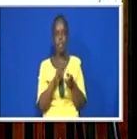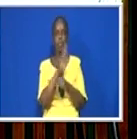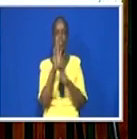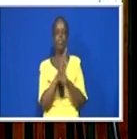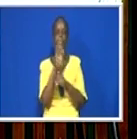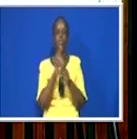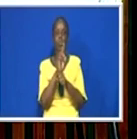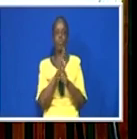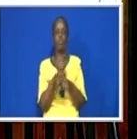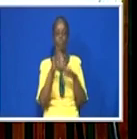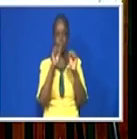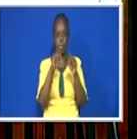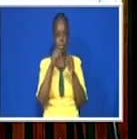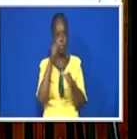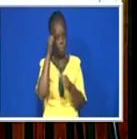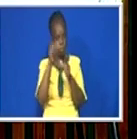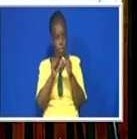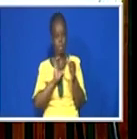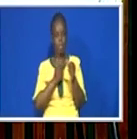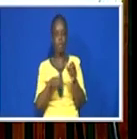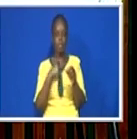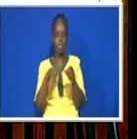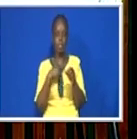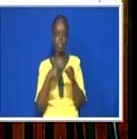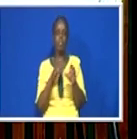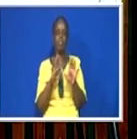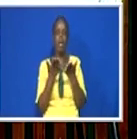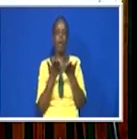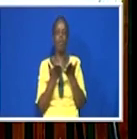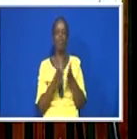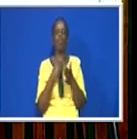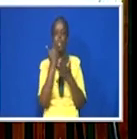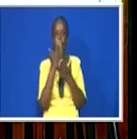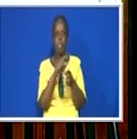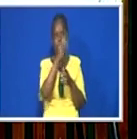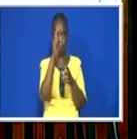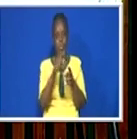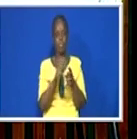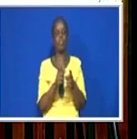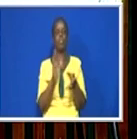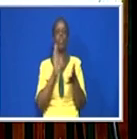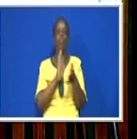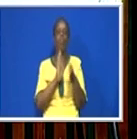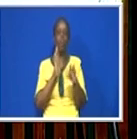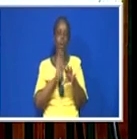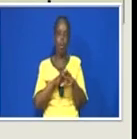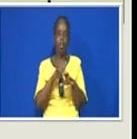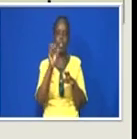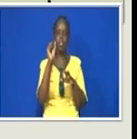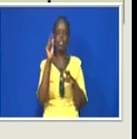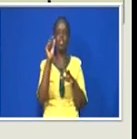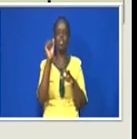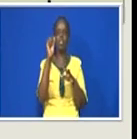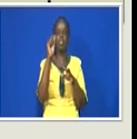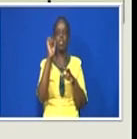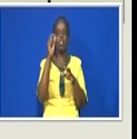use to be able to remind ourselves how we answer question on statistics. So let